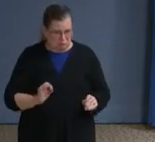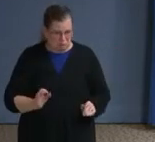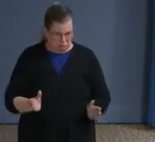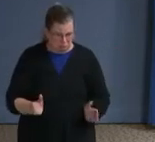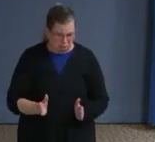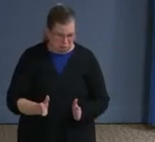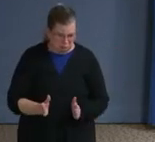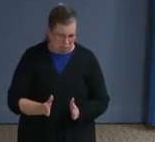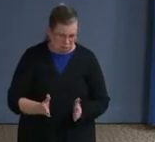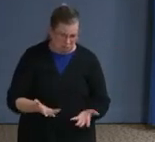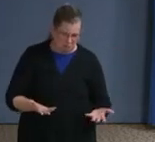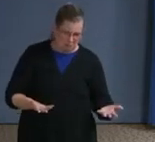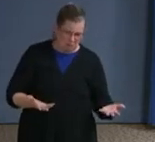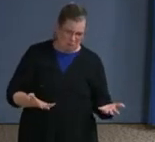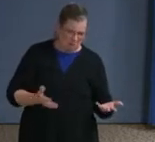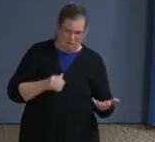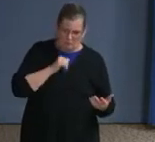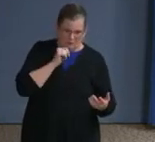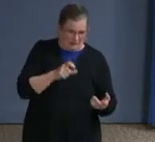I